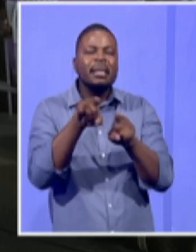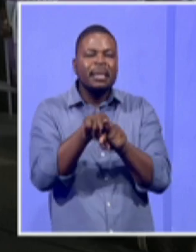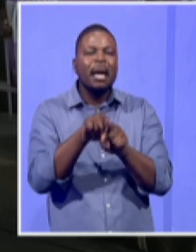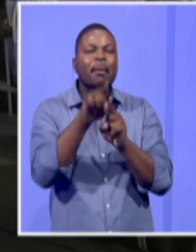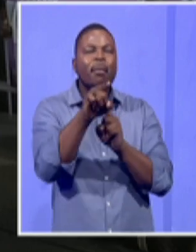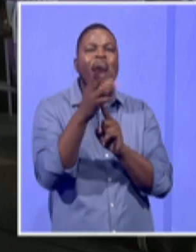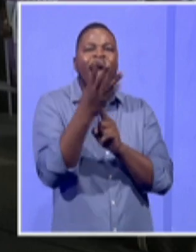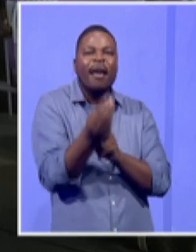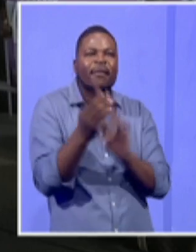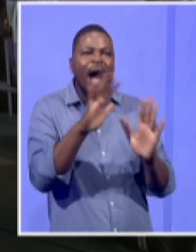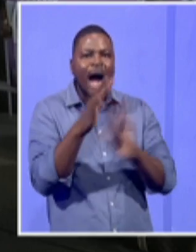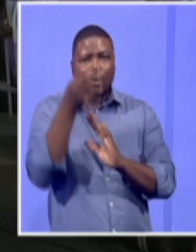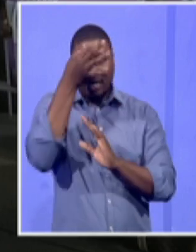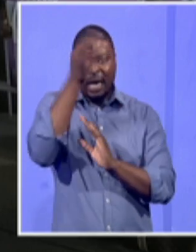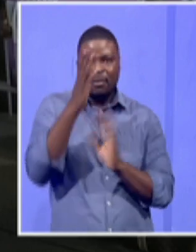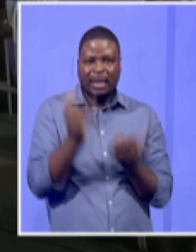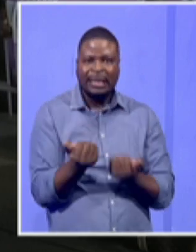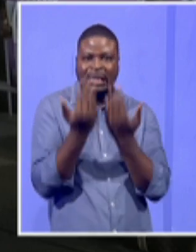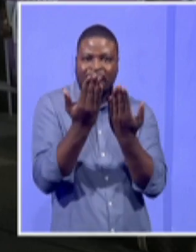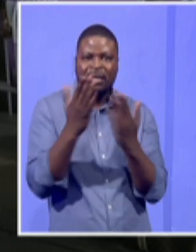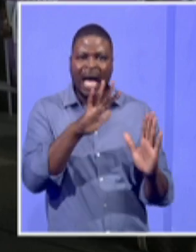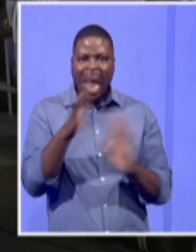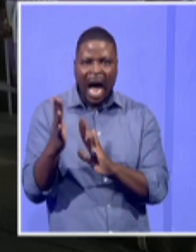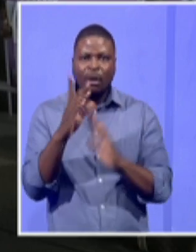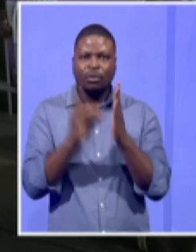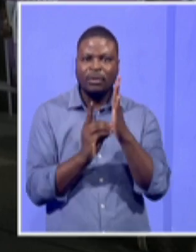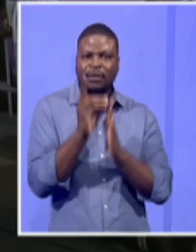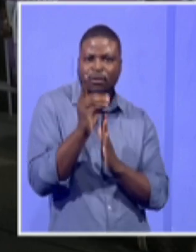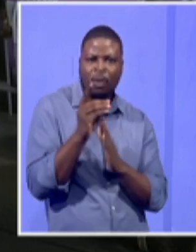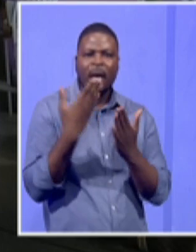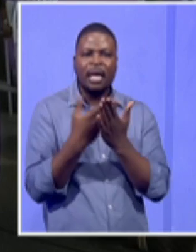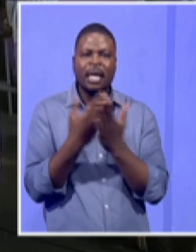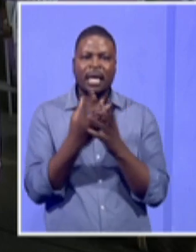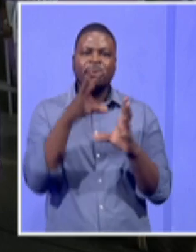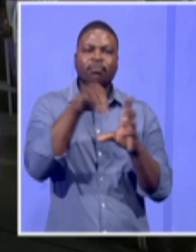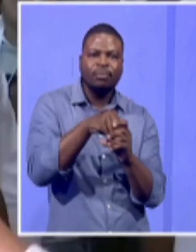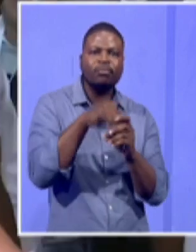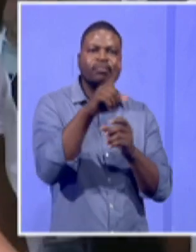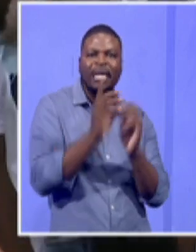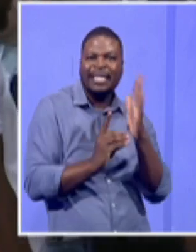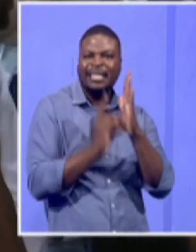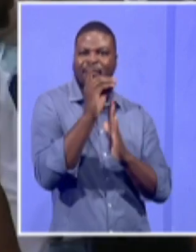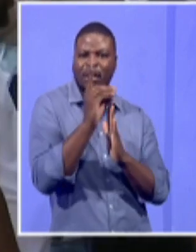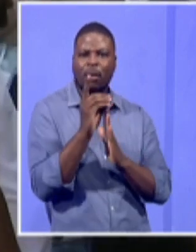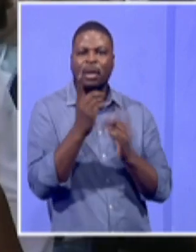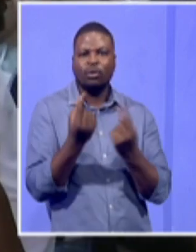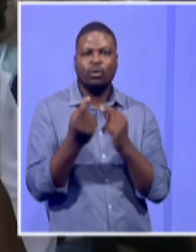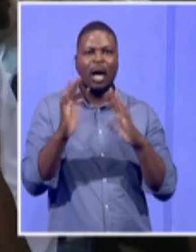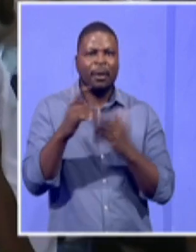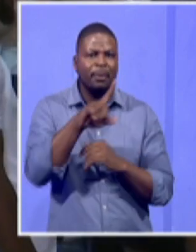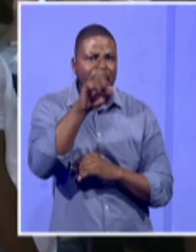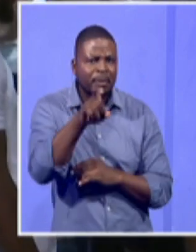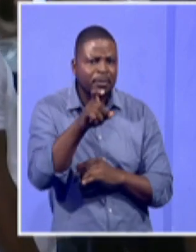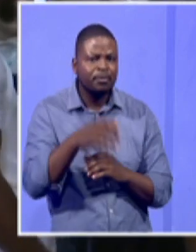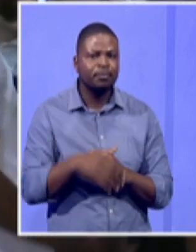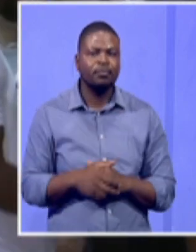terms of government services and getting them into the fourth industrial revolution. I think collaboration is key across